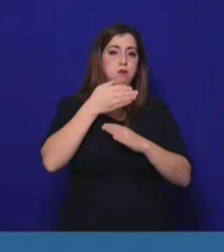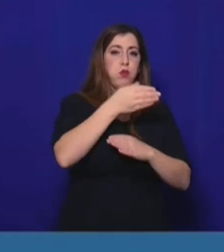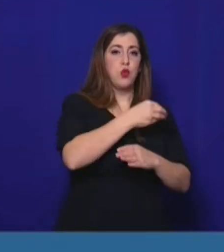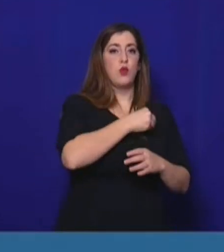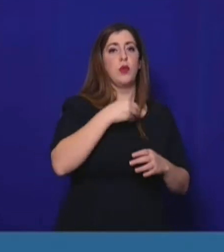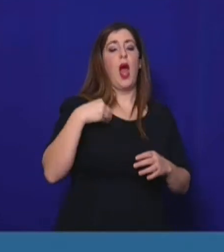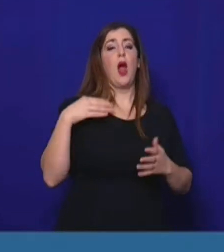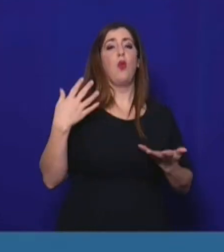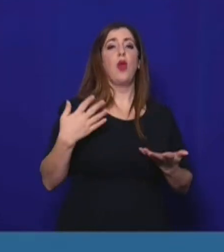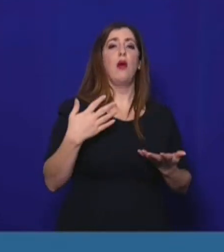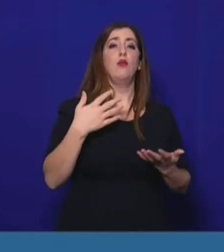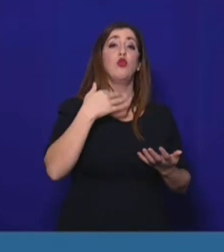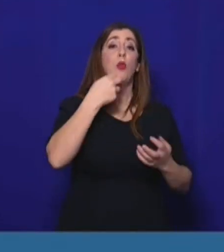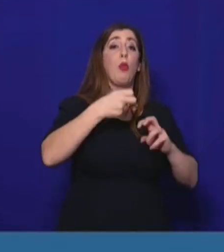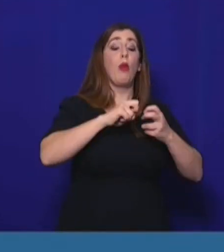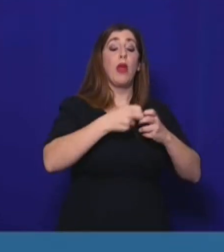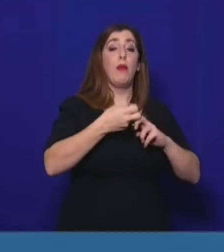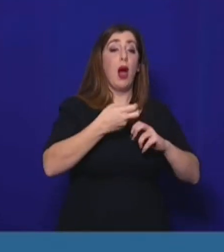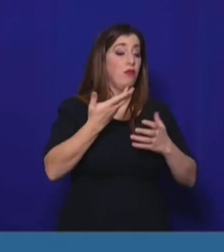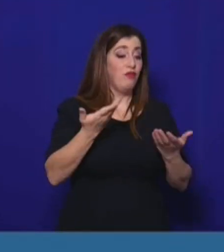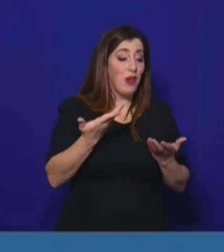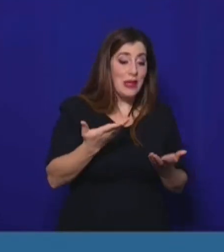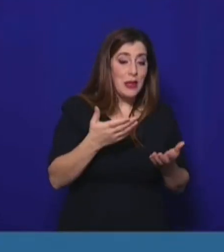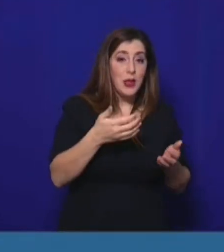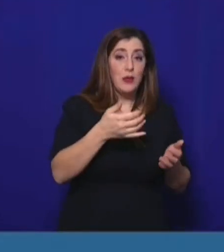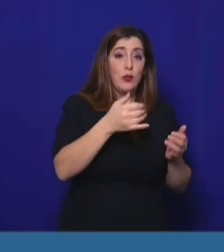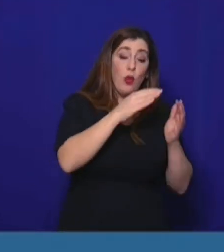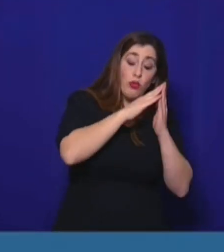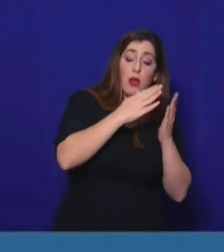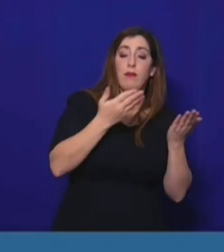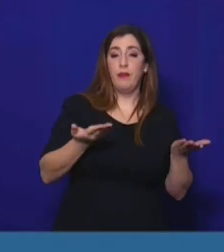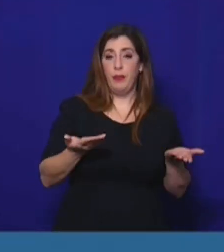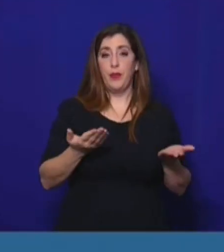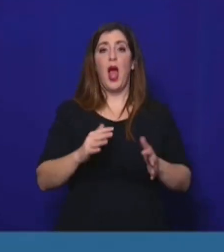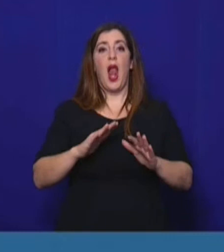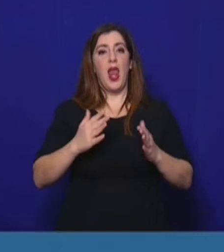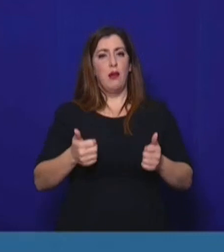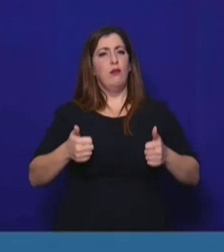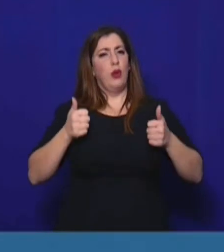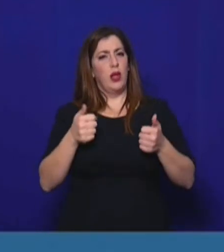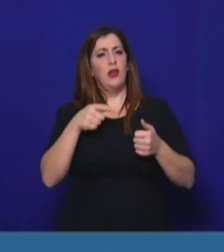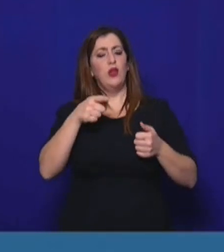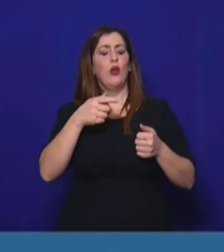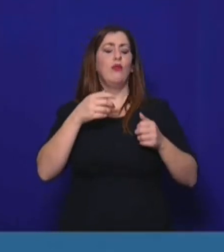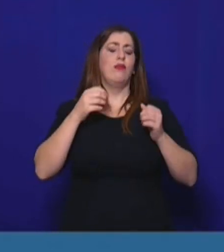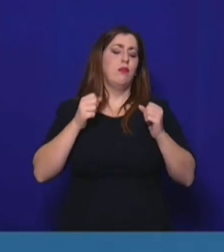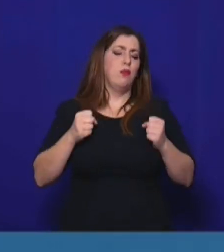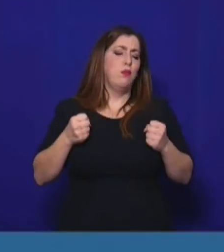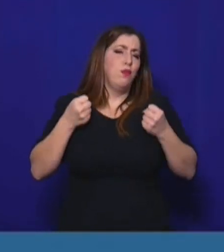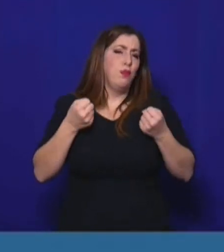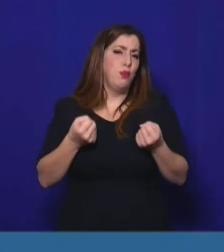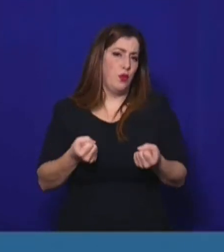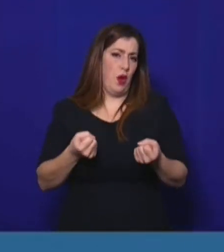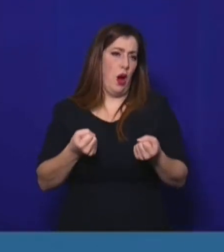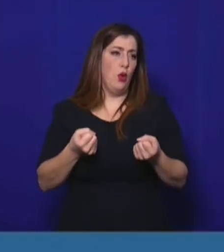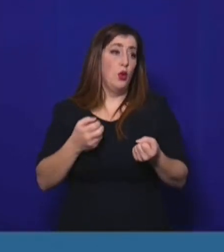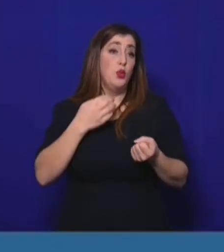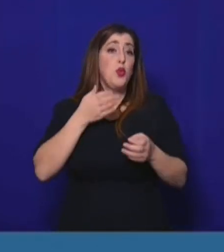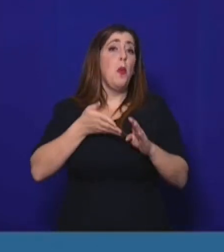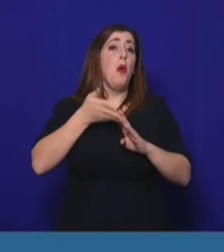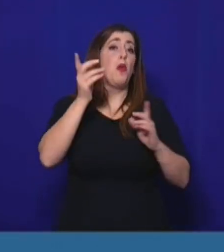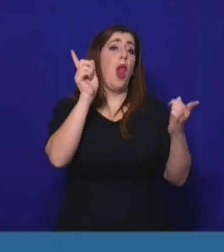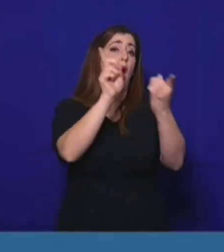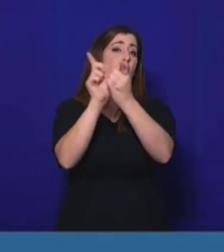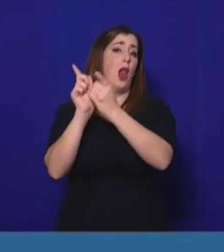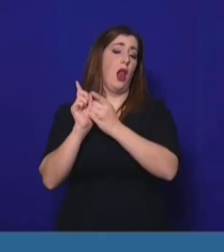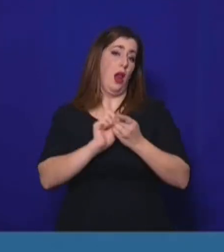il-kontroll li nieħdu ħsieb mezzi ta' prevenzjoni, nevidaw gatherings u wkoll jekk għandna s-sintomi